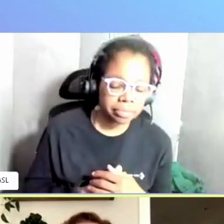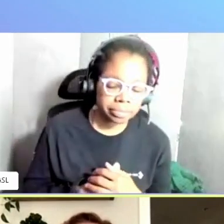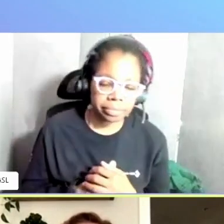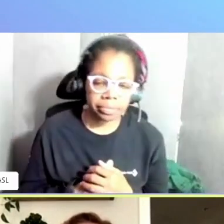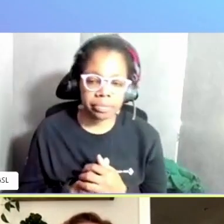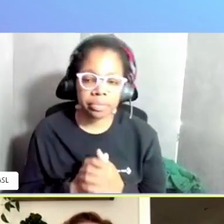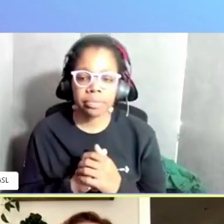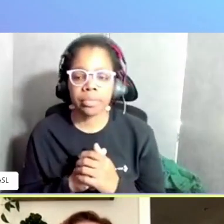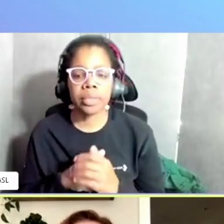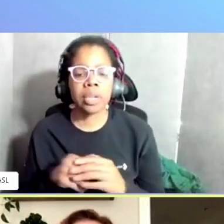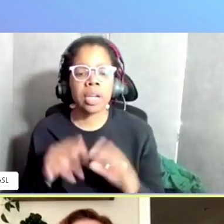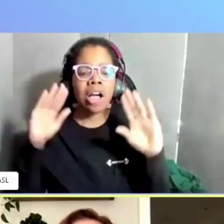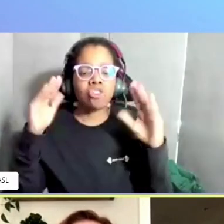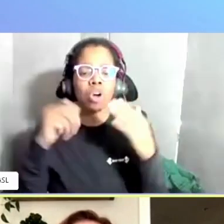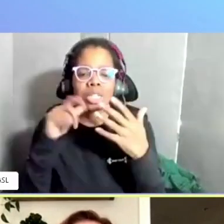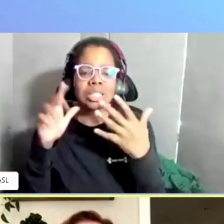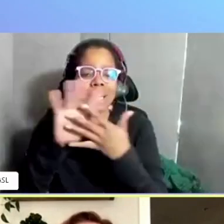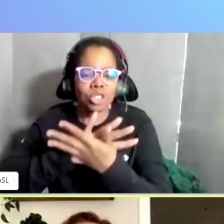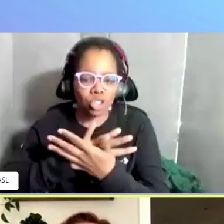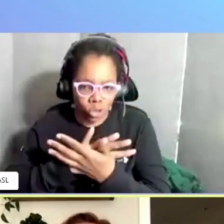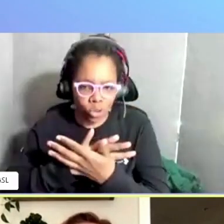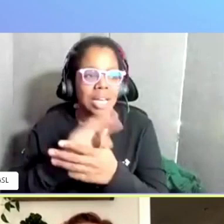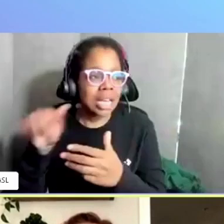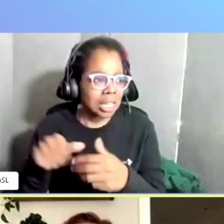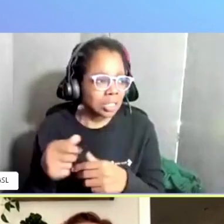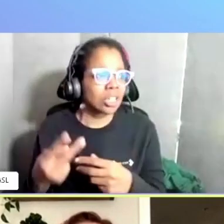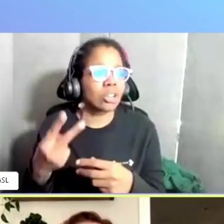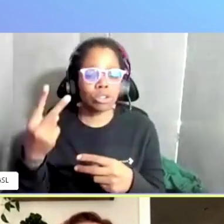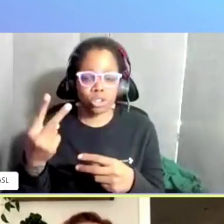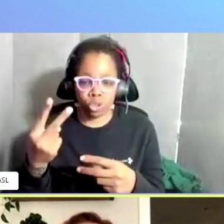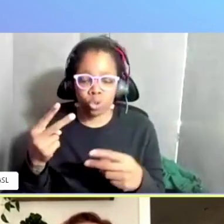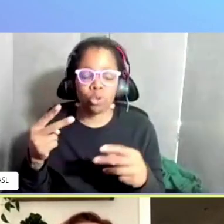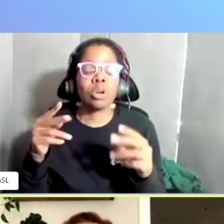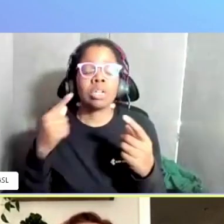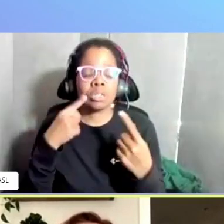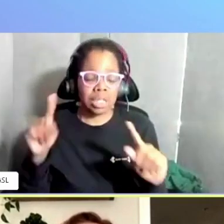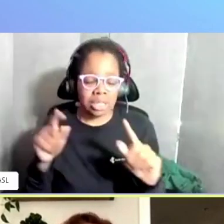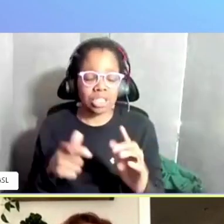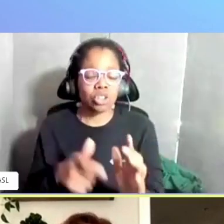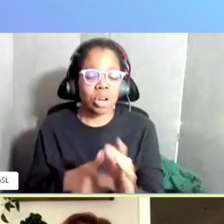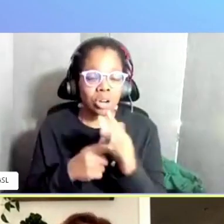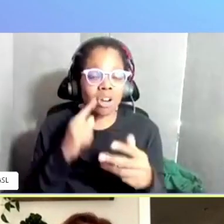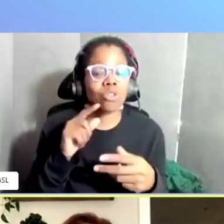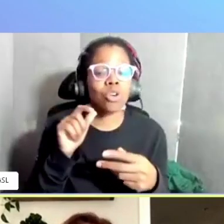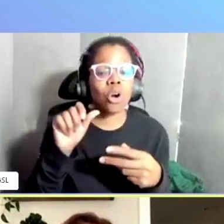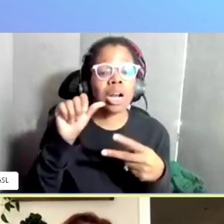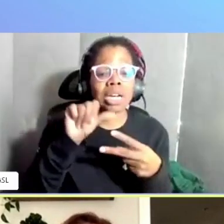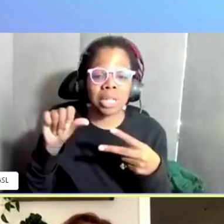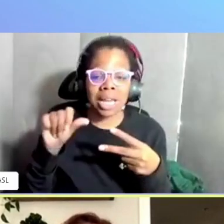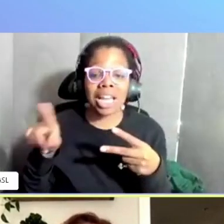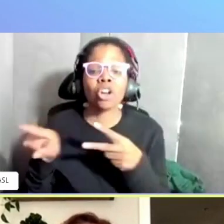So focus not obscured is another pair of success criterion with both a AA and a AAA